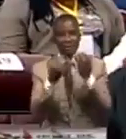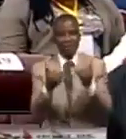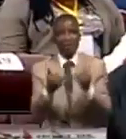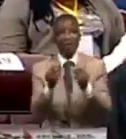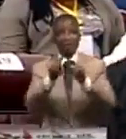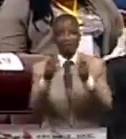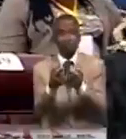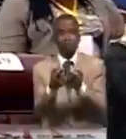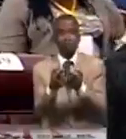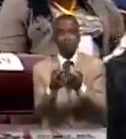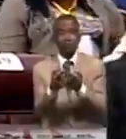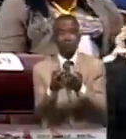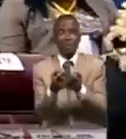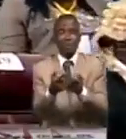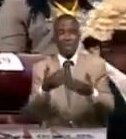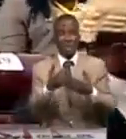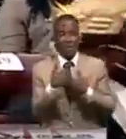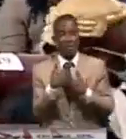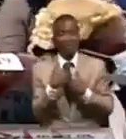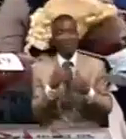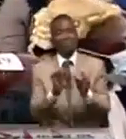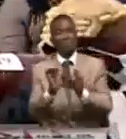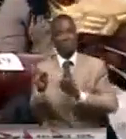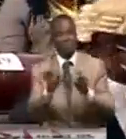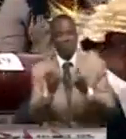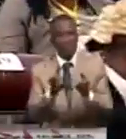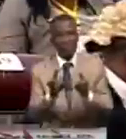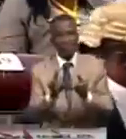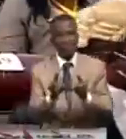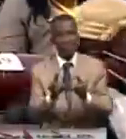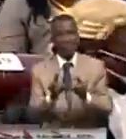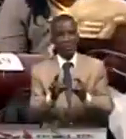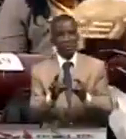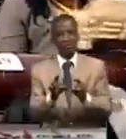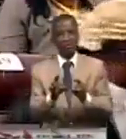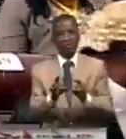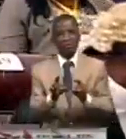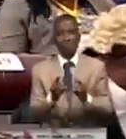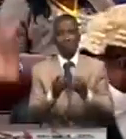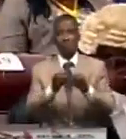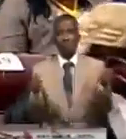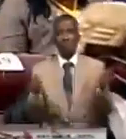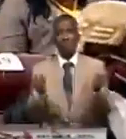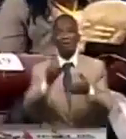party has made an election to adduce evidence.